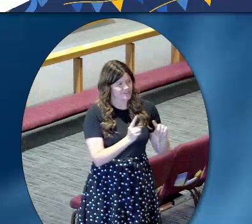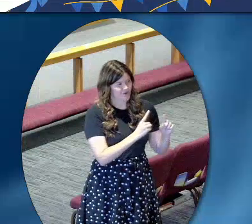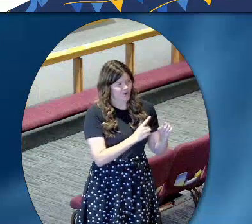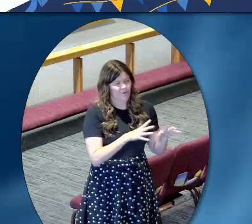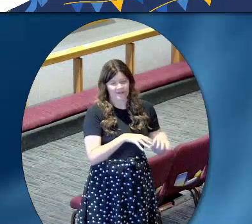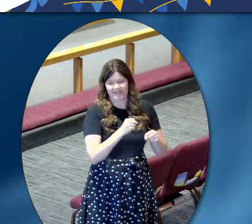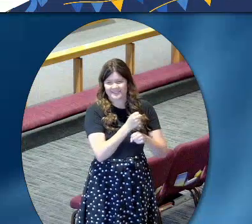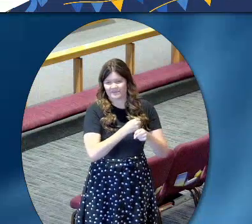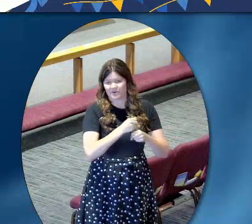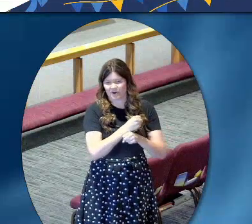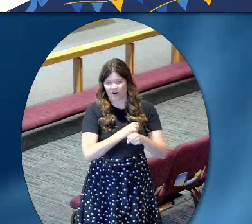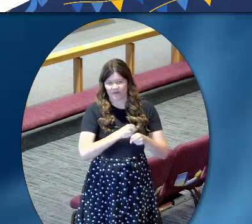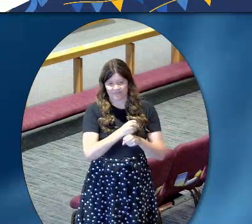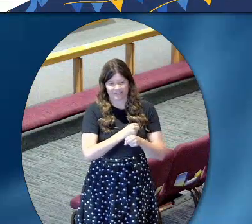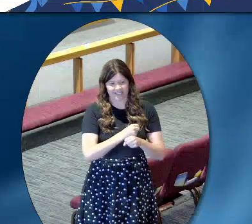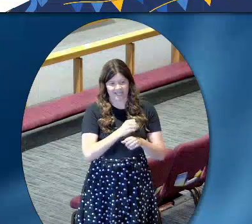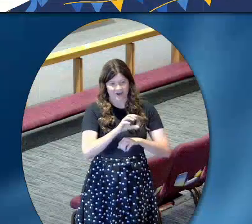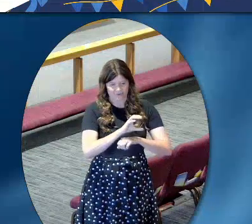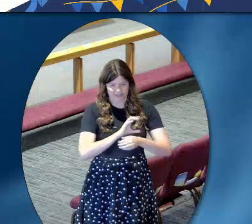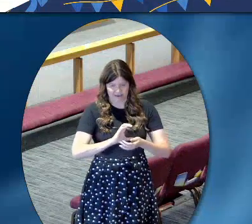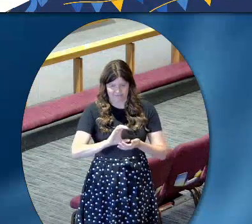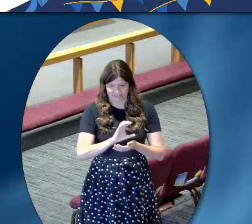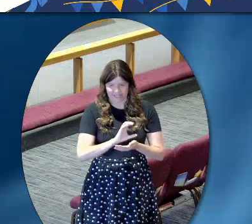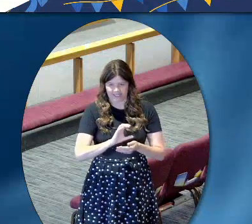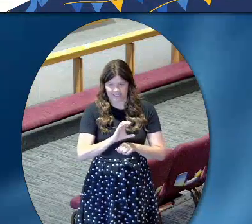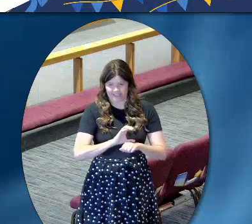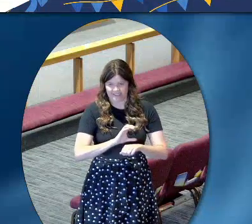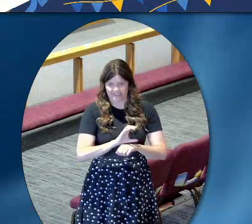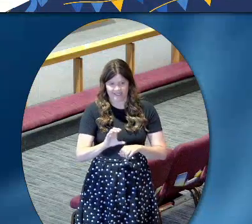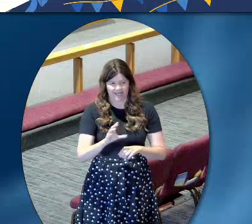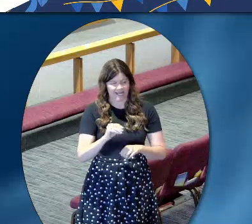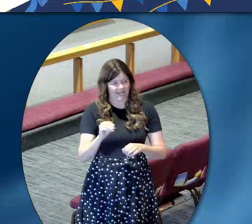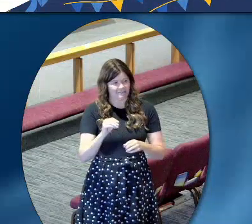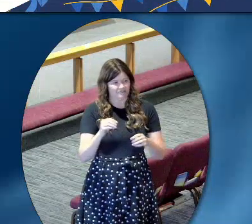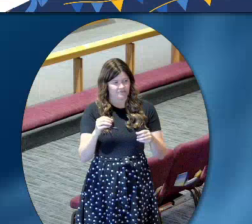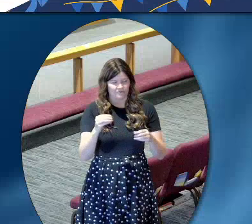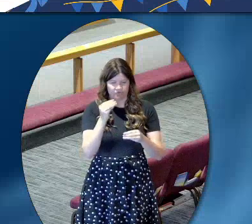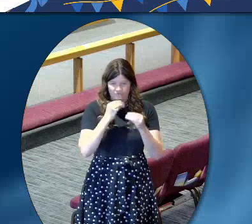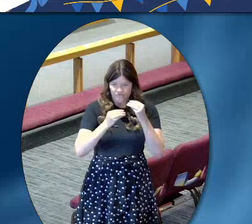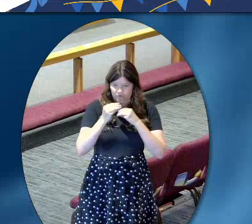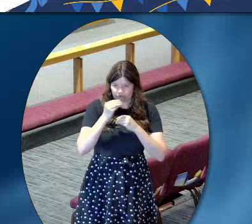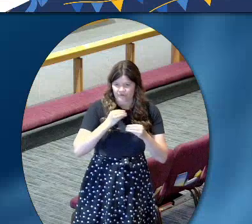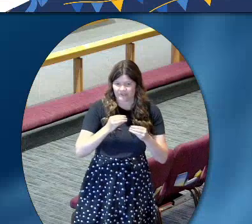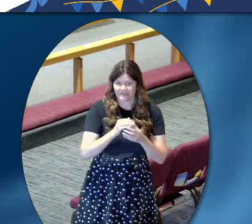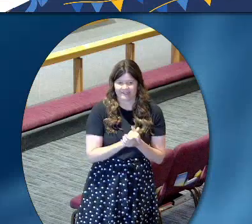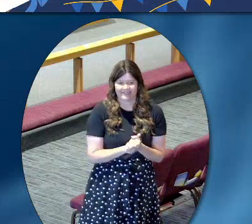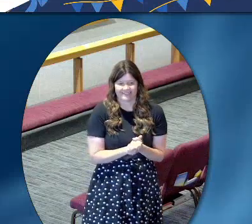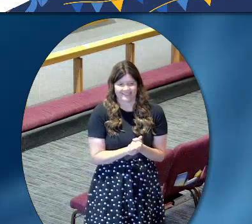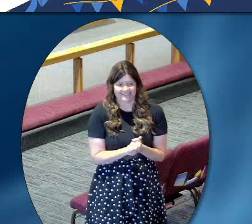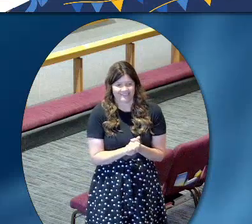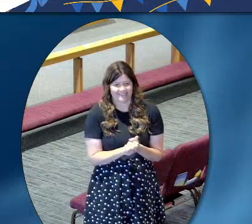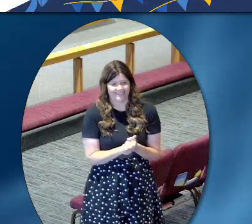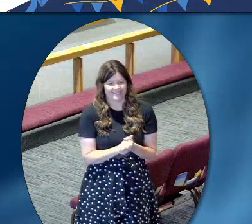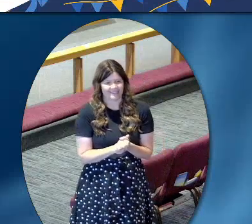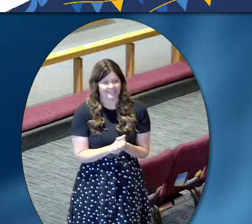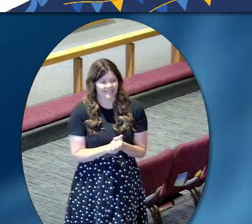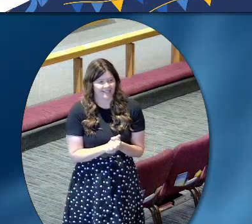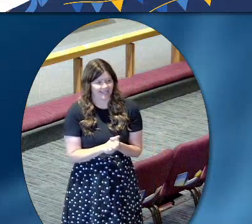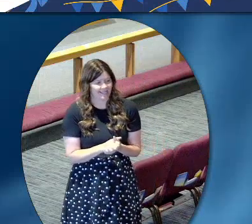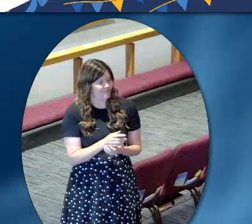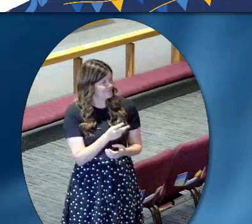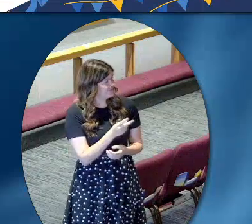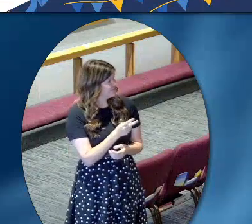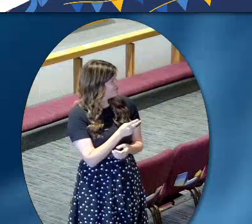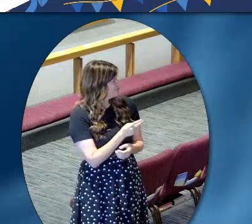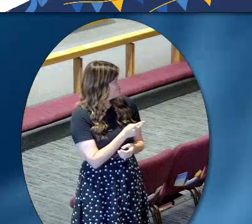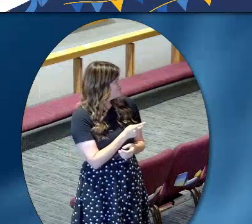coffee, and we'll have cake over there, and I think donuts over there if cake isn't your thing. And if those two don't